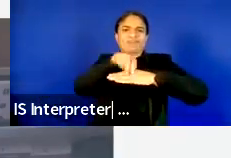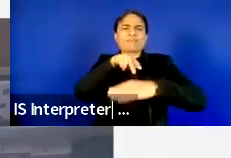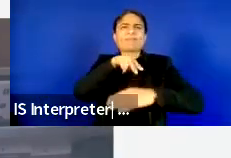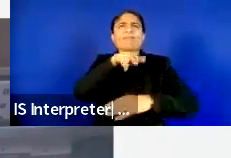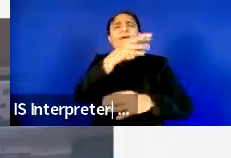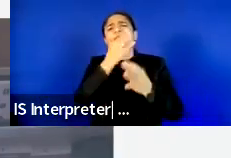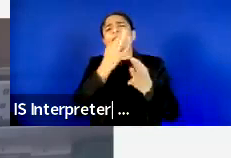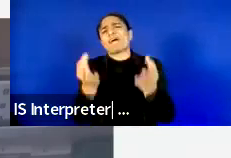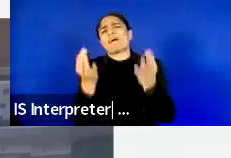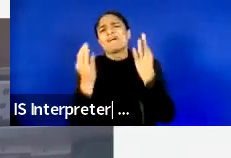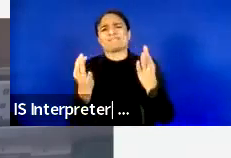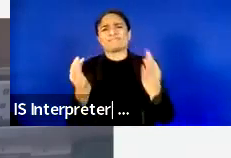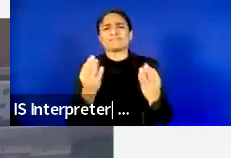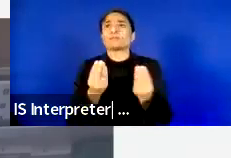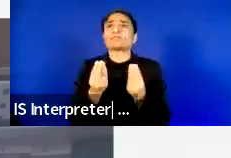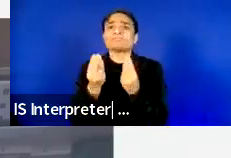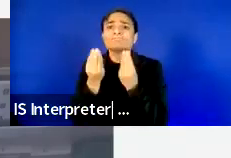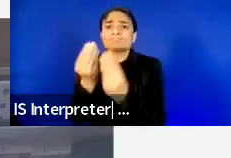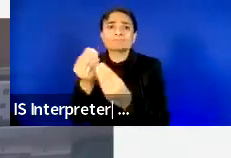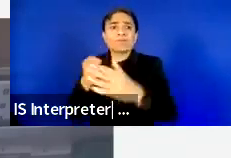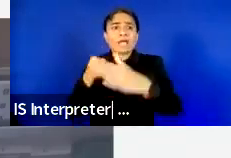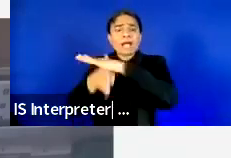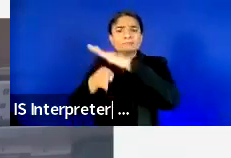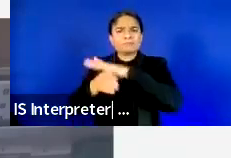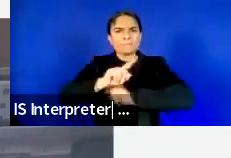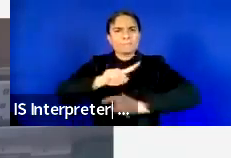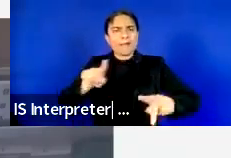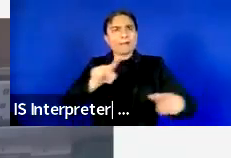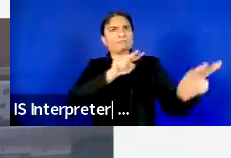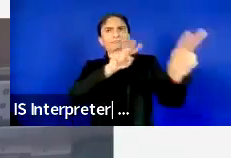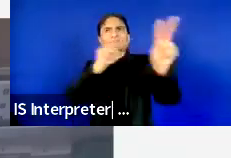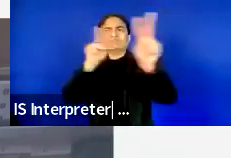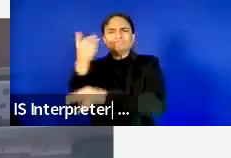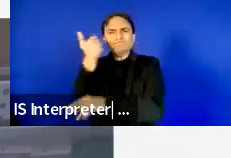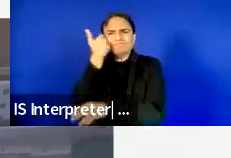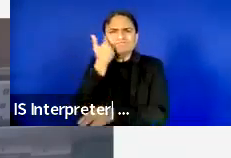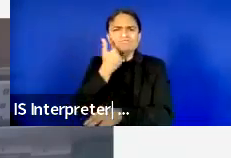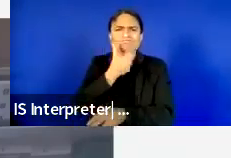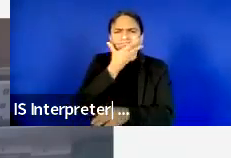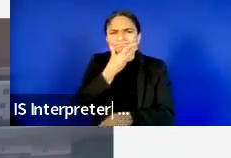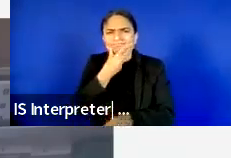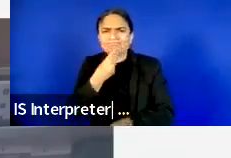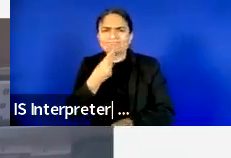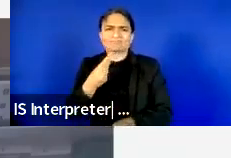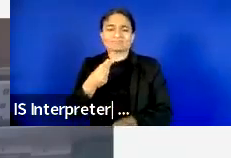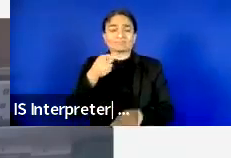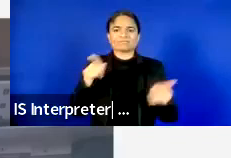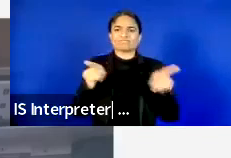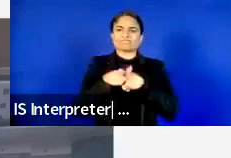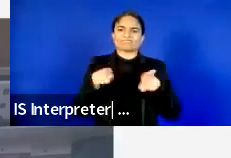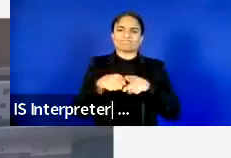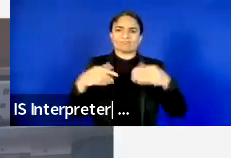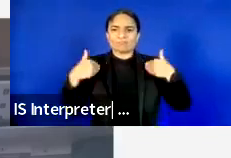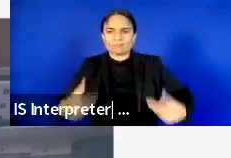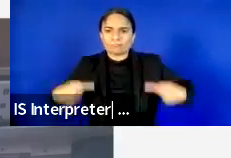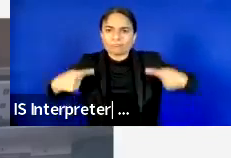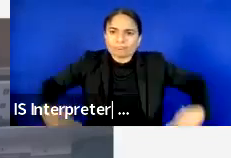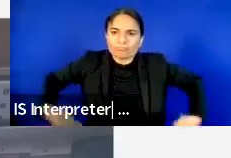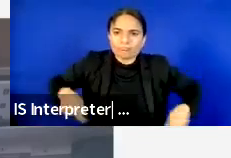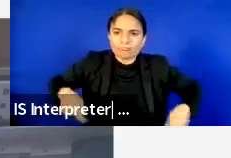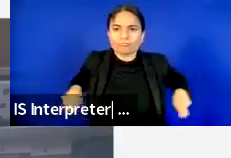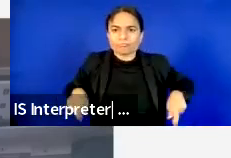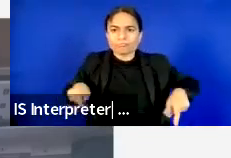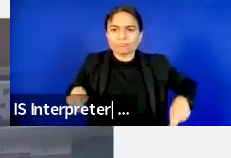physical accessibility, I felt that it was easy to navigate from one place to another, from one